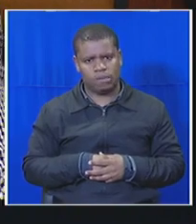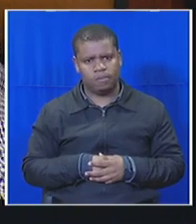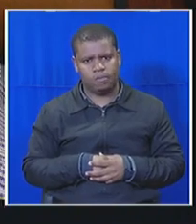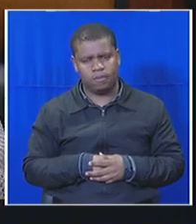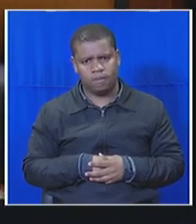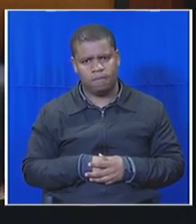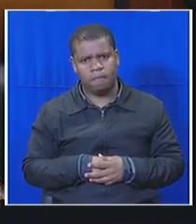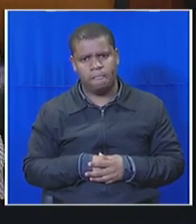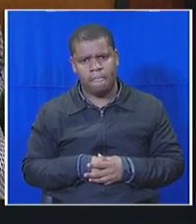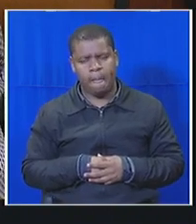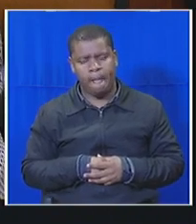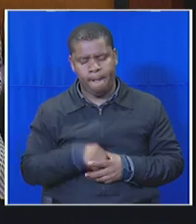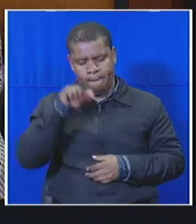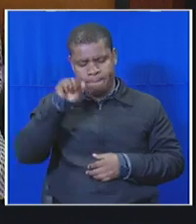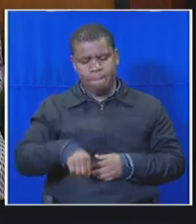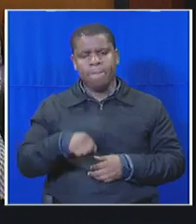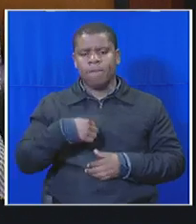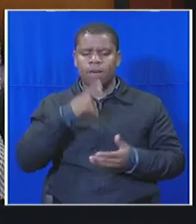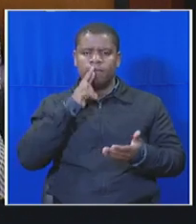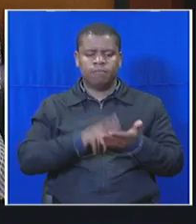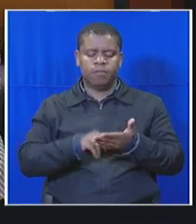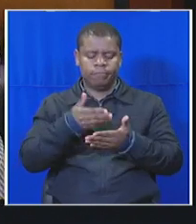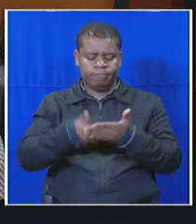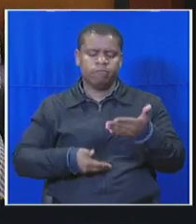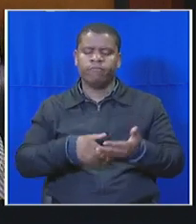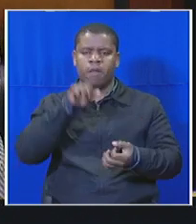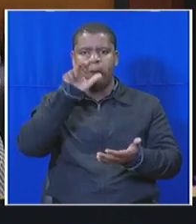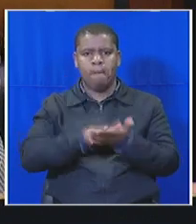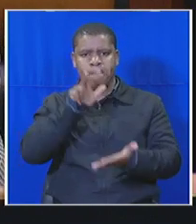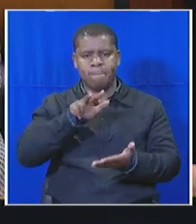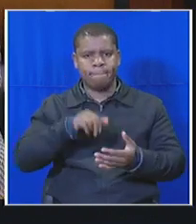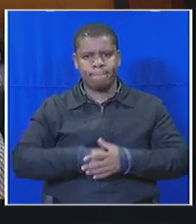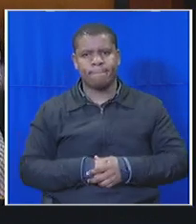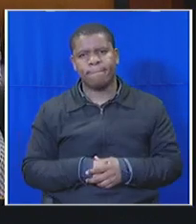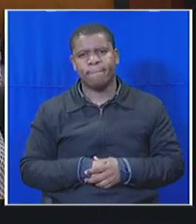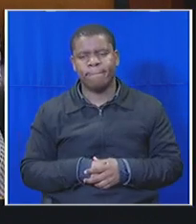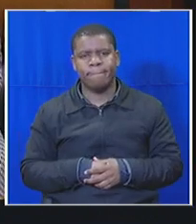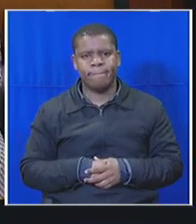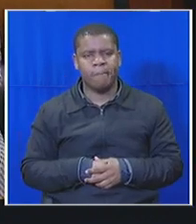the report is agreed to.